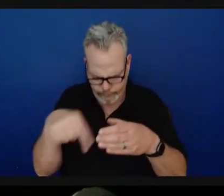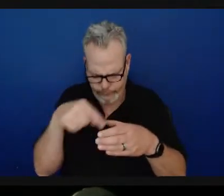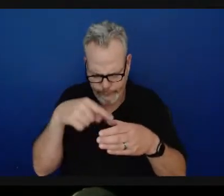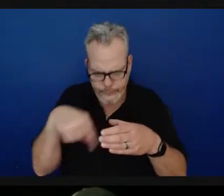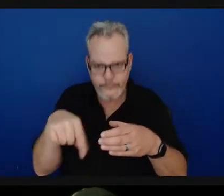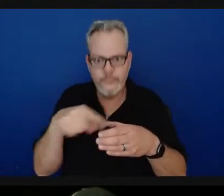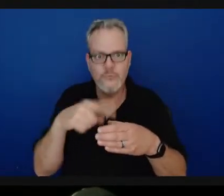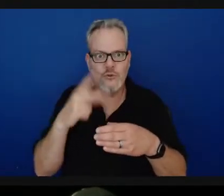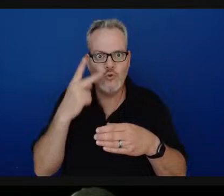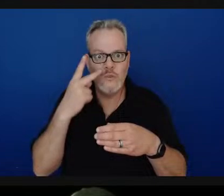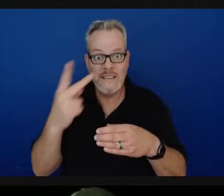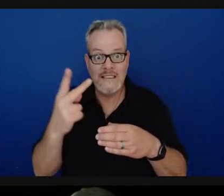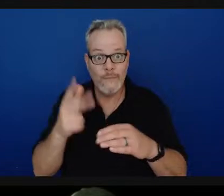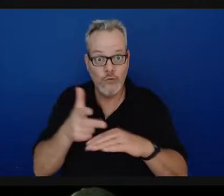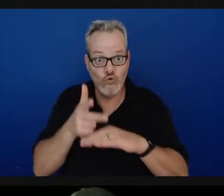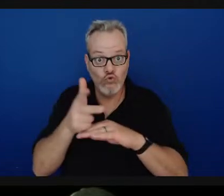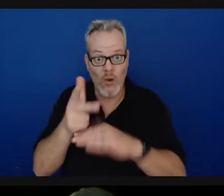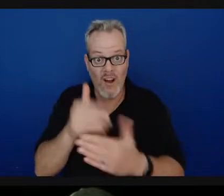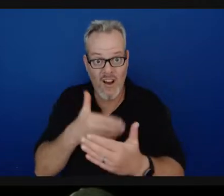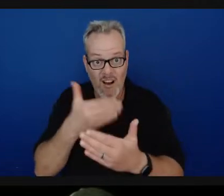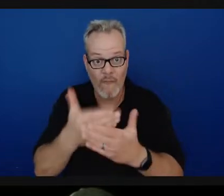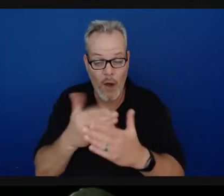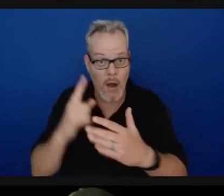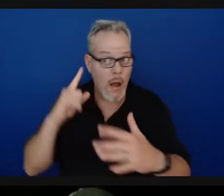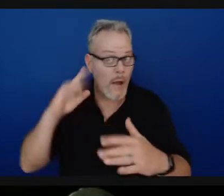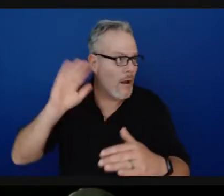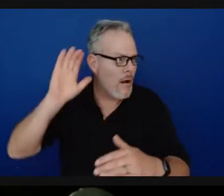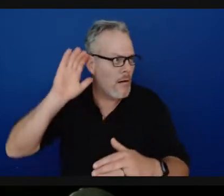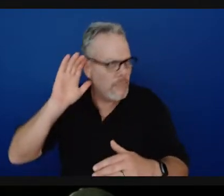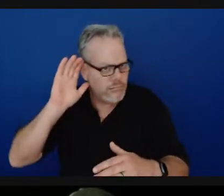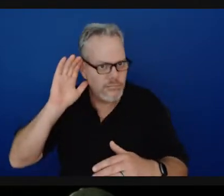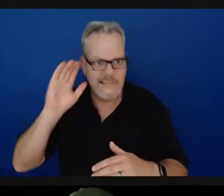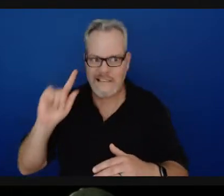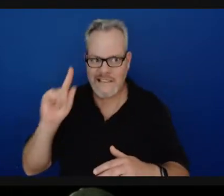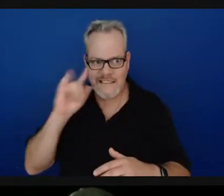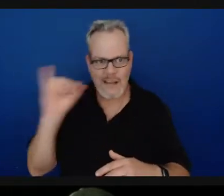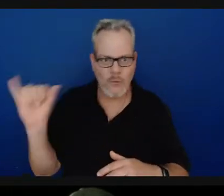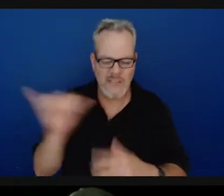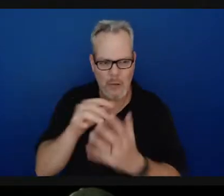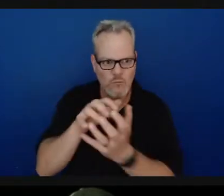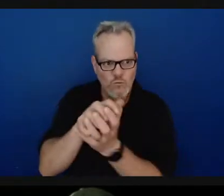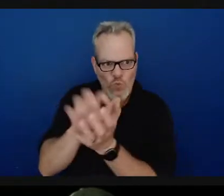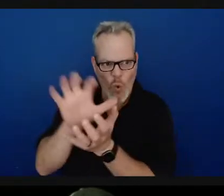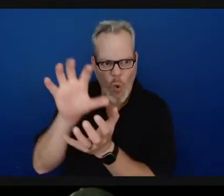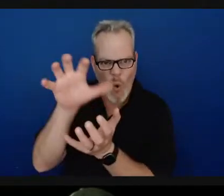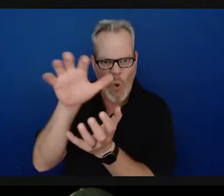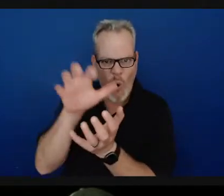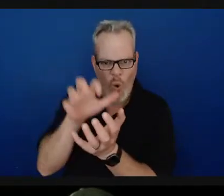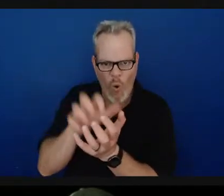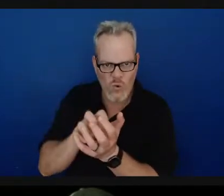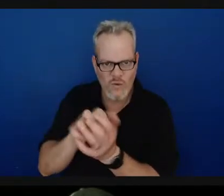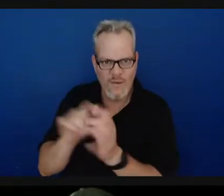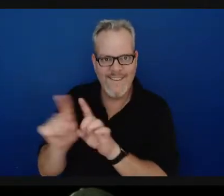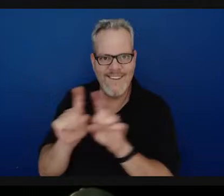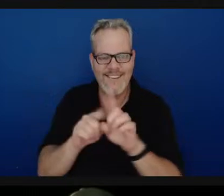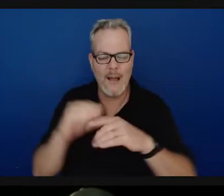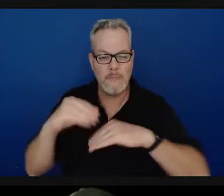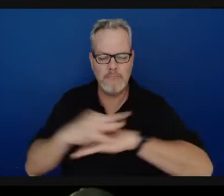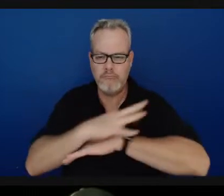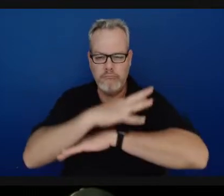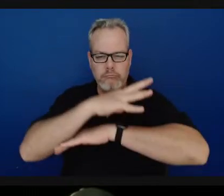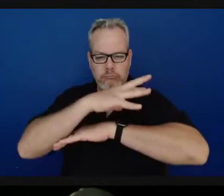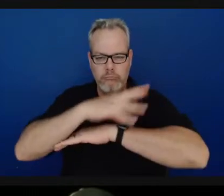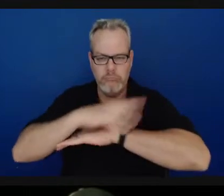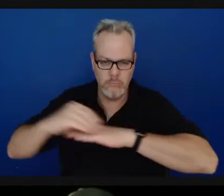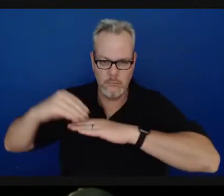hear the roar. It sounds like crashing waves almost, or almost like a jet engine, or a bunch of jets making